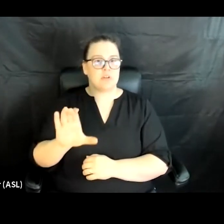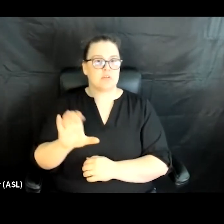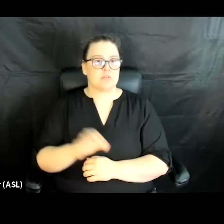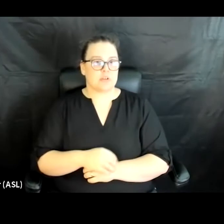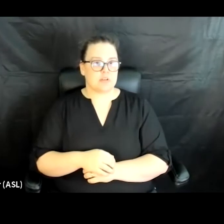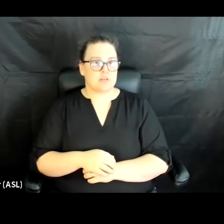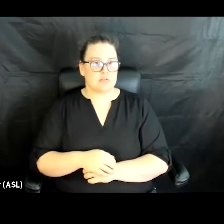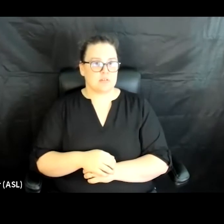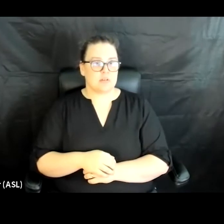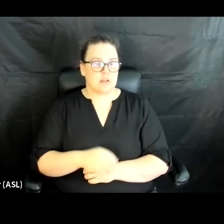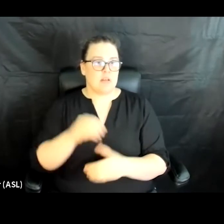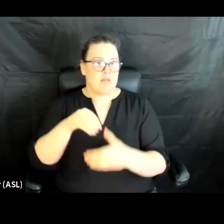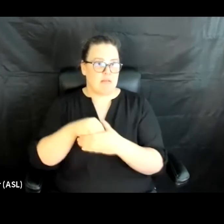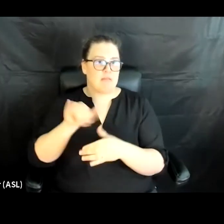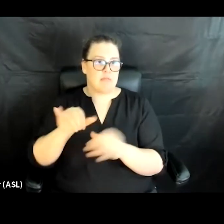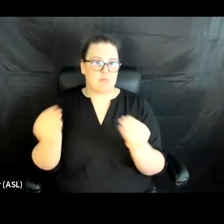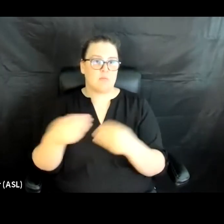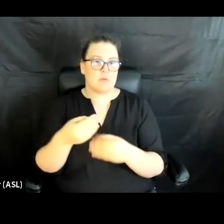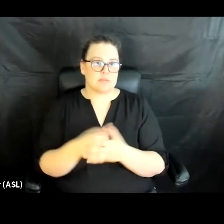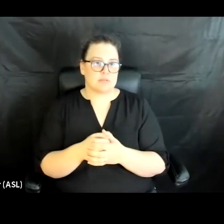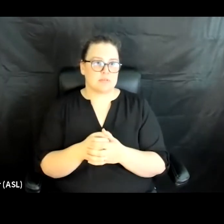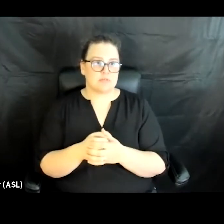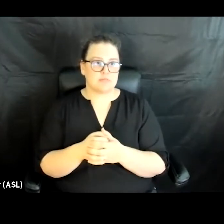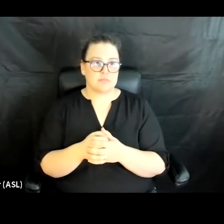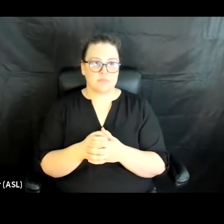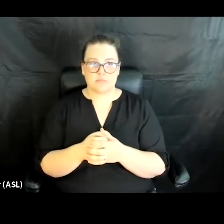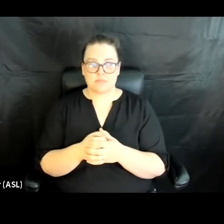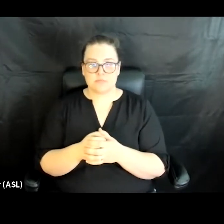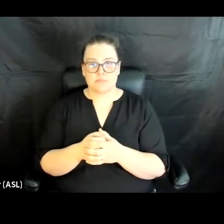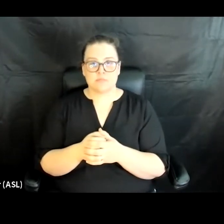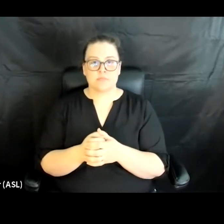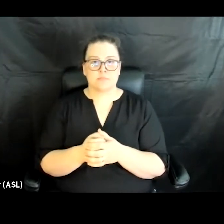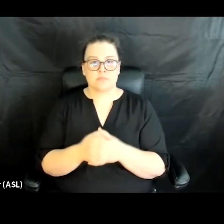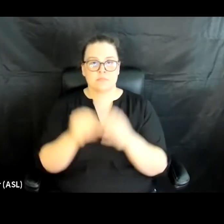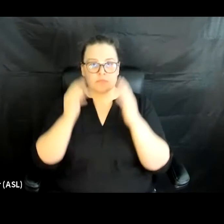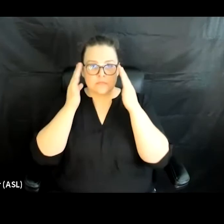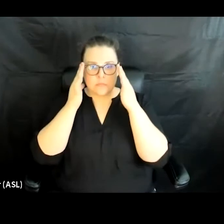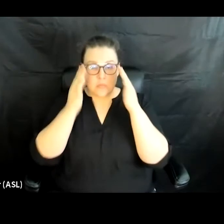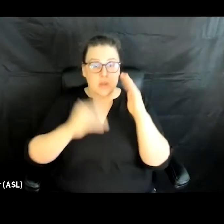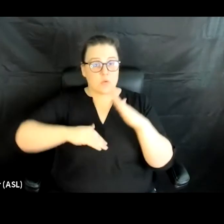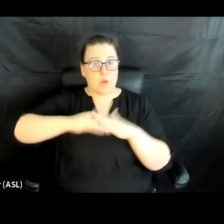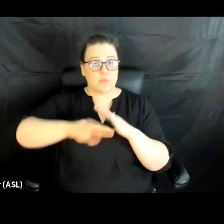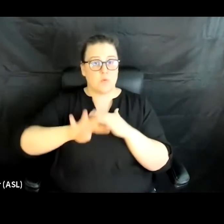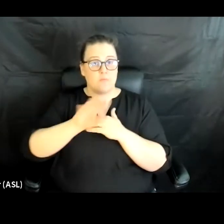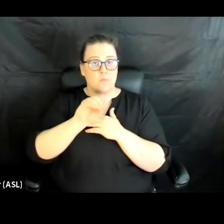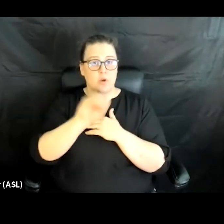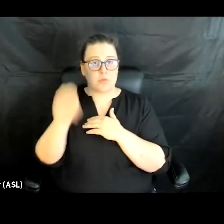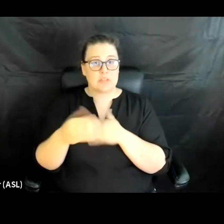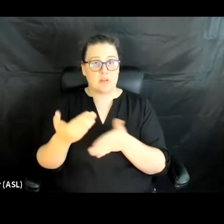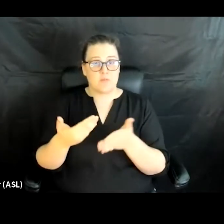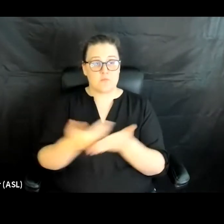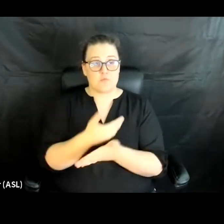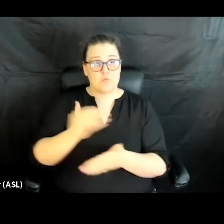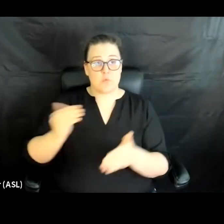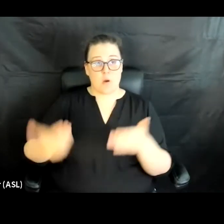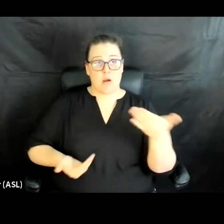That's 700. And exacerbating that, we found that up to 40% of their new hires